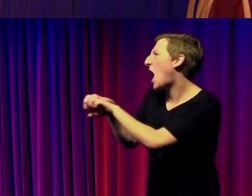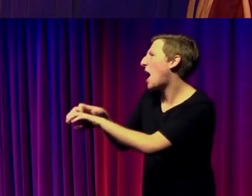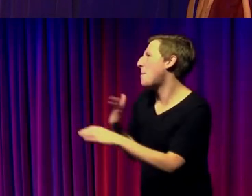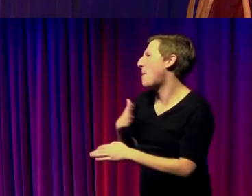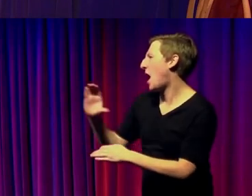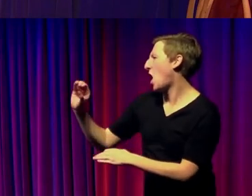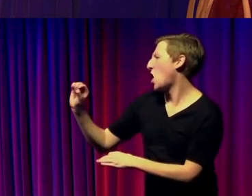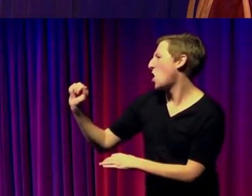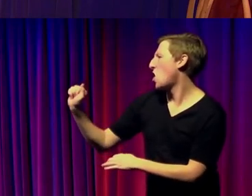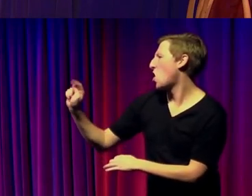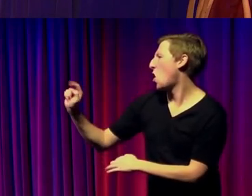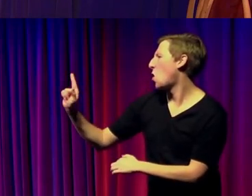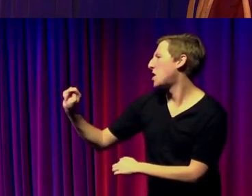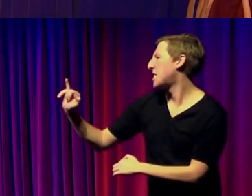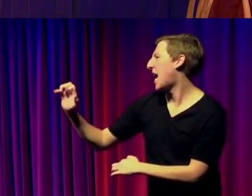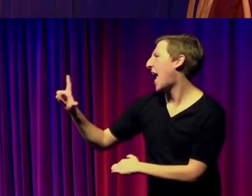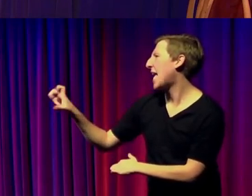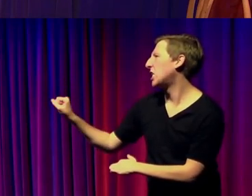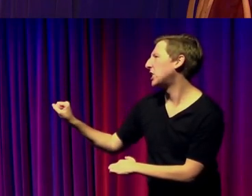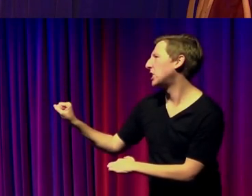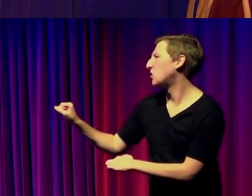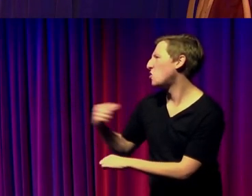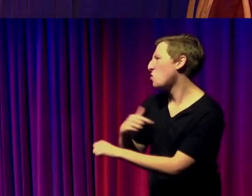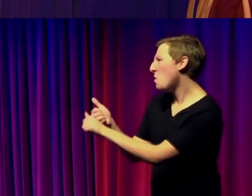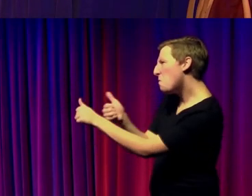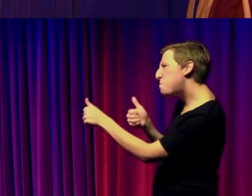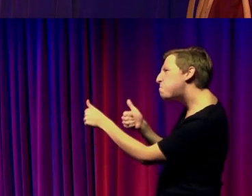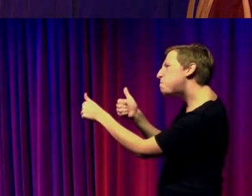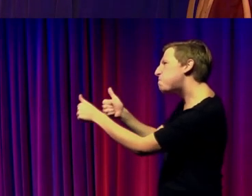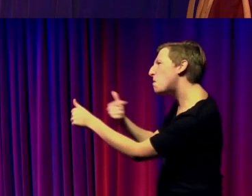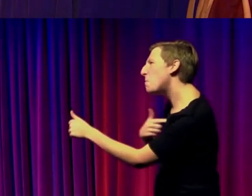That's crazy, a talking bear. This play's